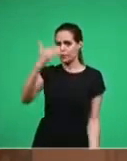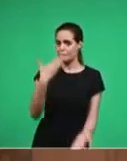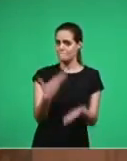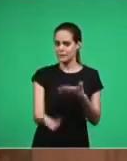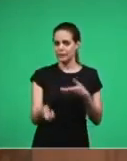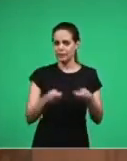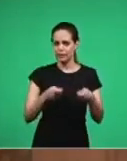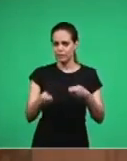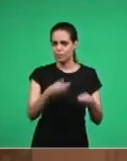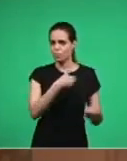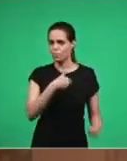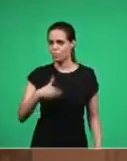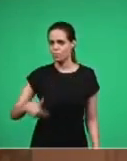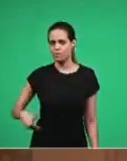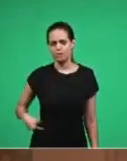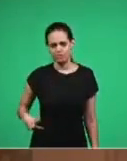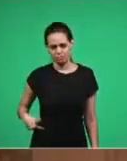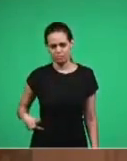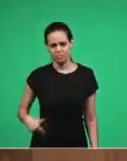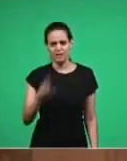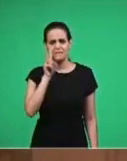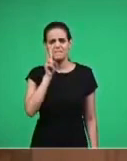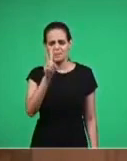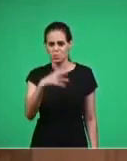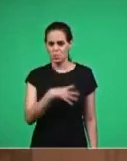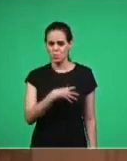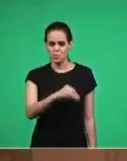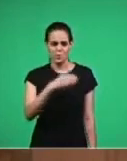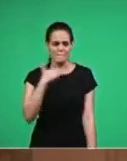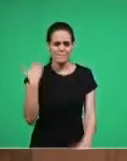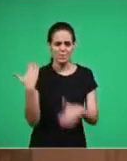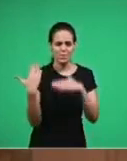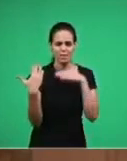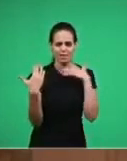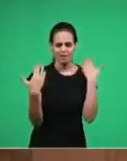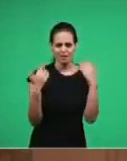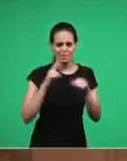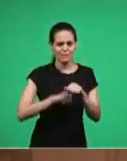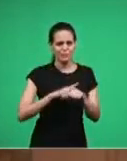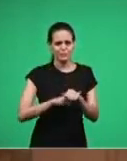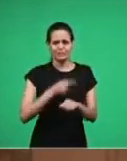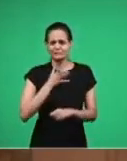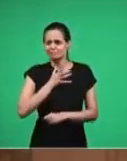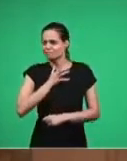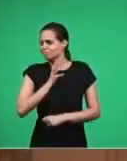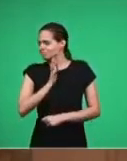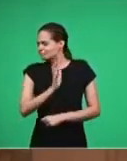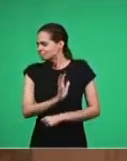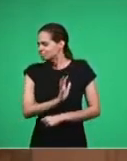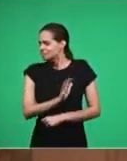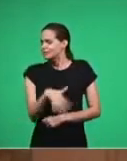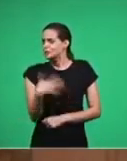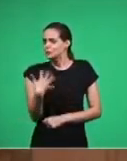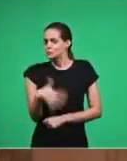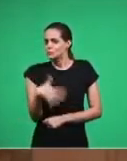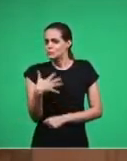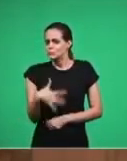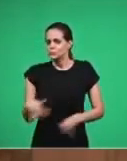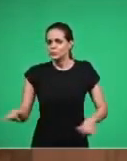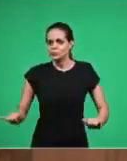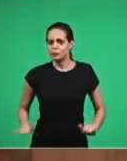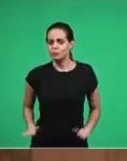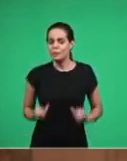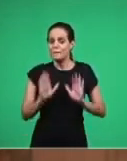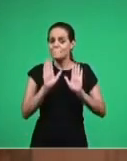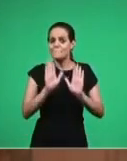The high priest, Eli, he lost his ministry. He wasn't doing things right. The Lord took it away from him.